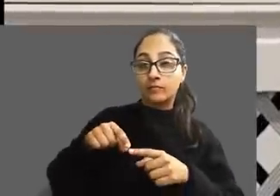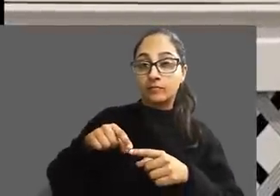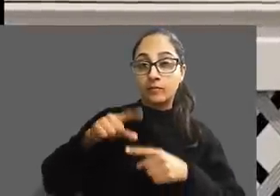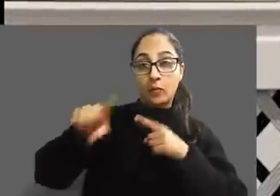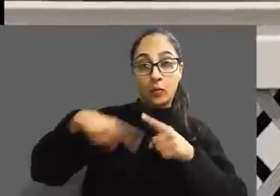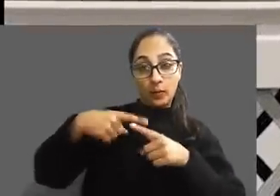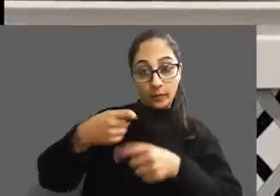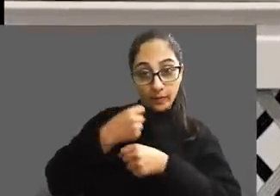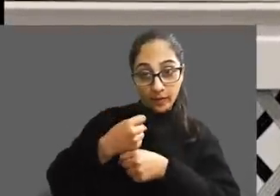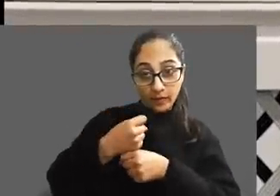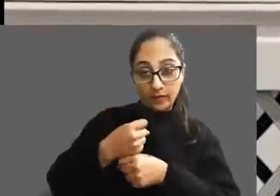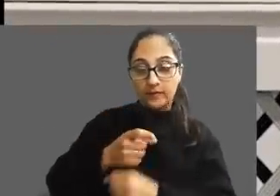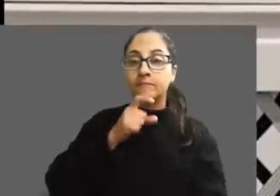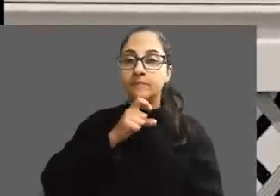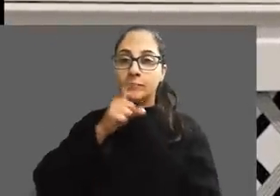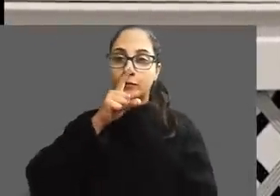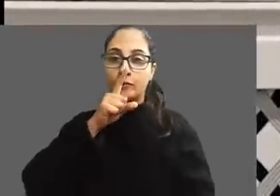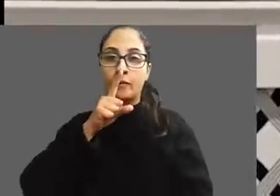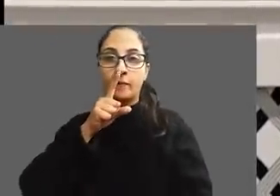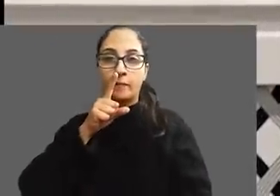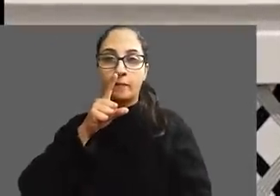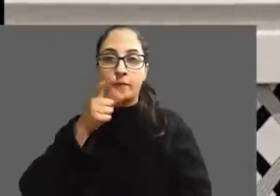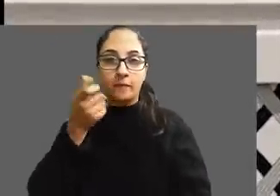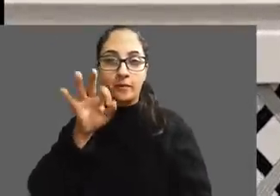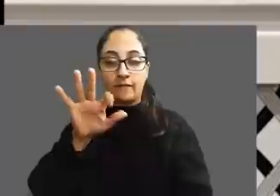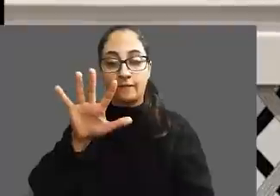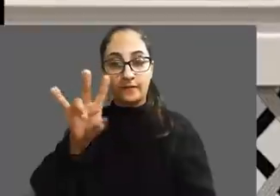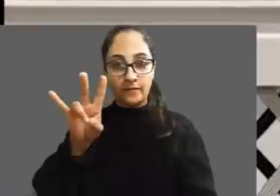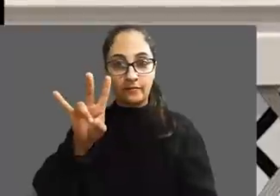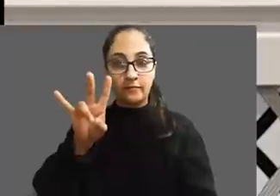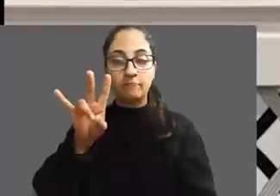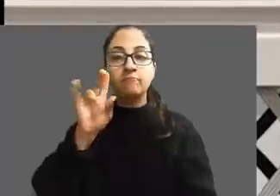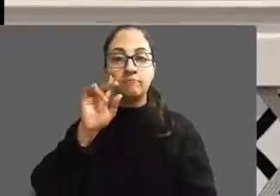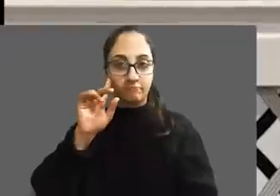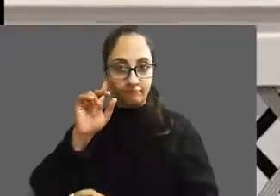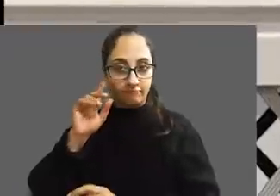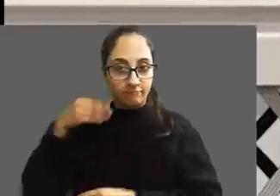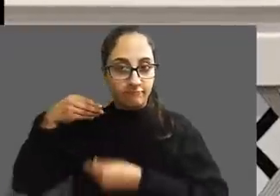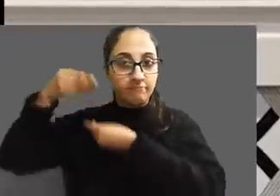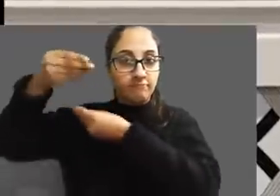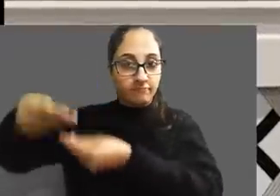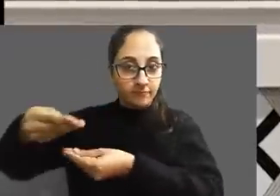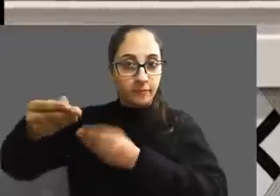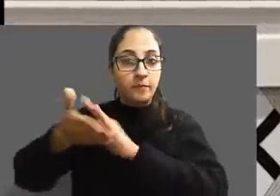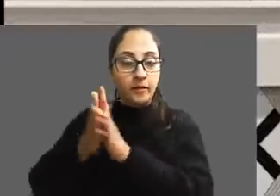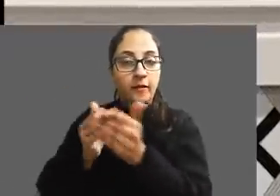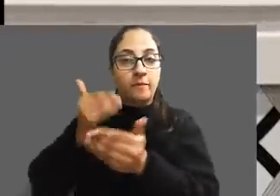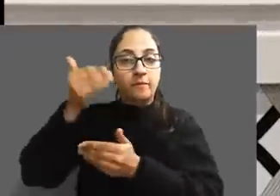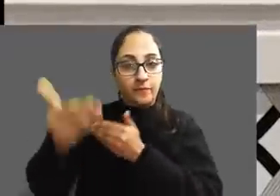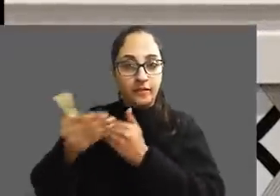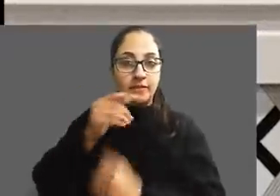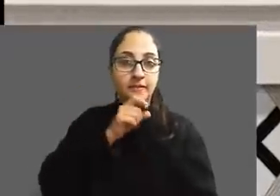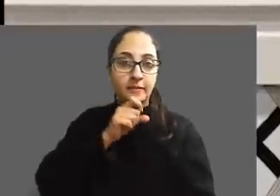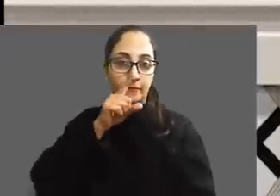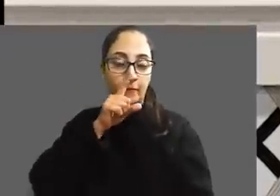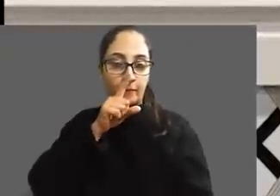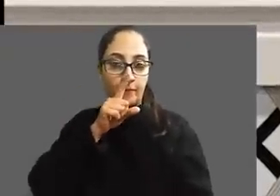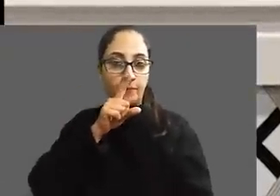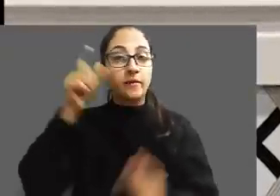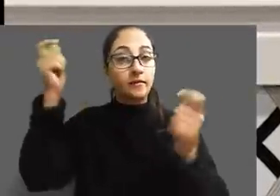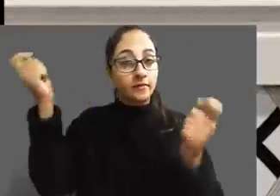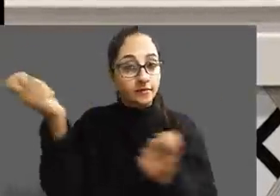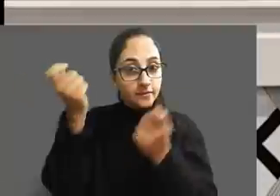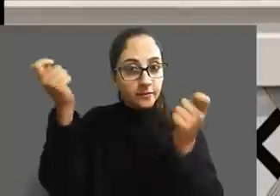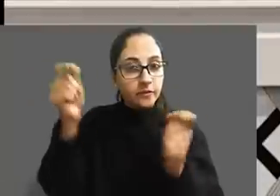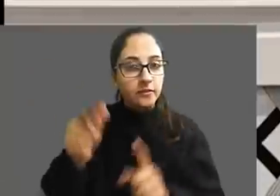Imam's Takht Nashini, it gives us happiness whenever we recite this Ginan. It brings me back to beautiful memories of Diamond Jubilee Darbar in